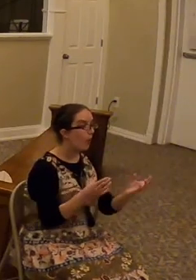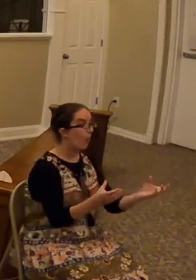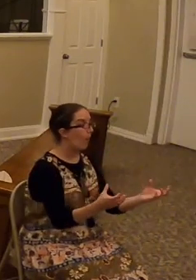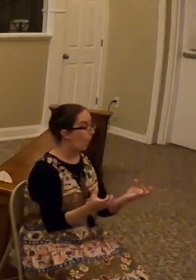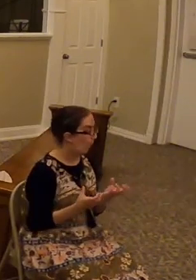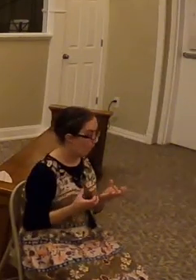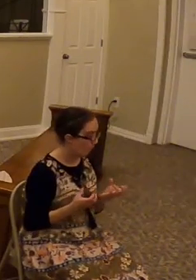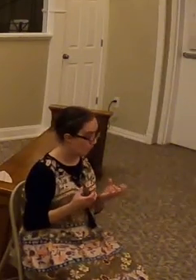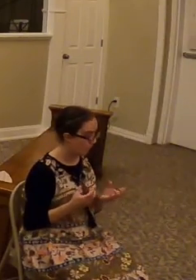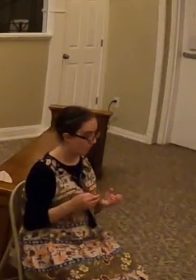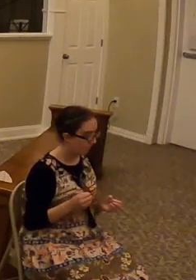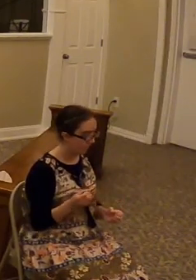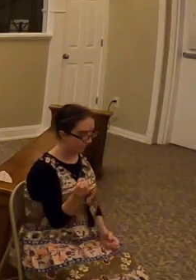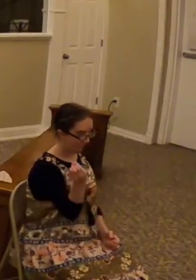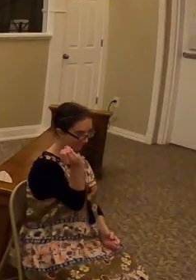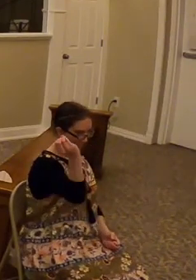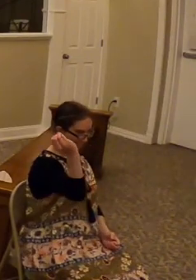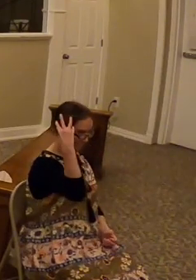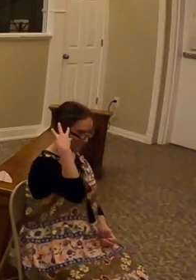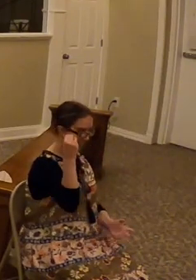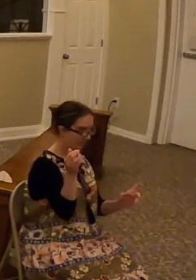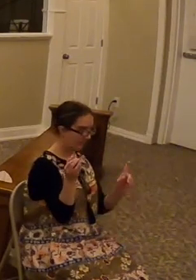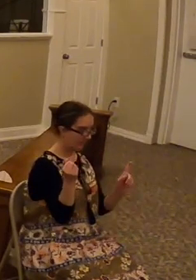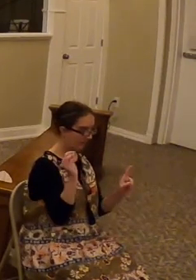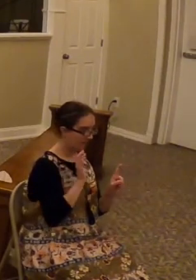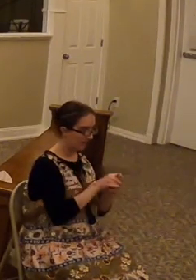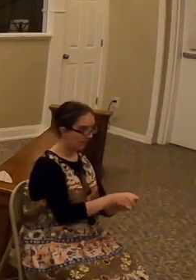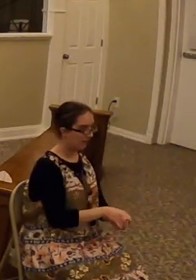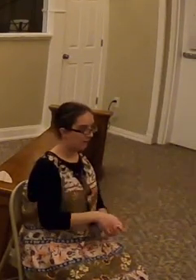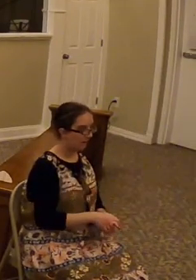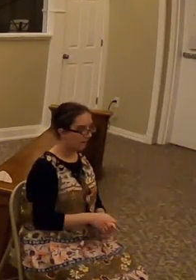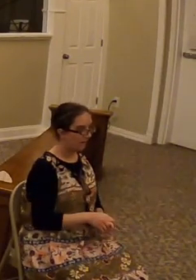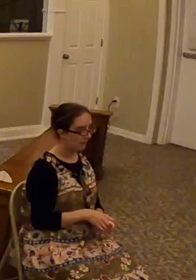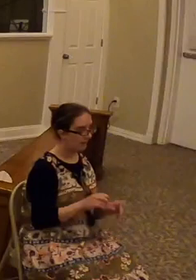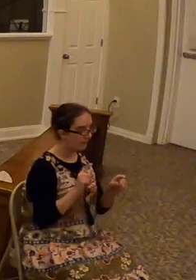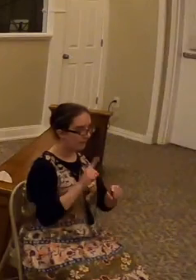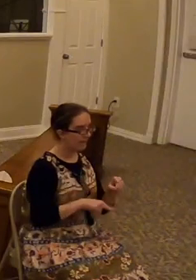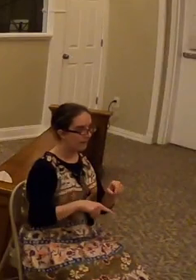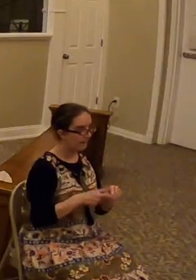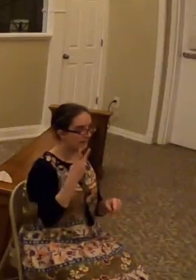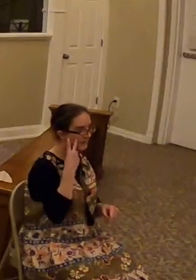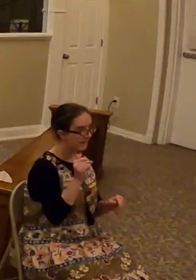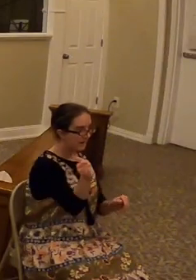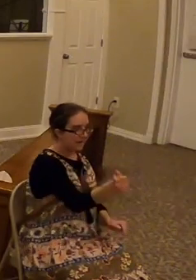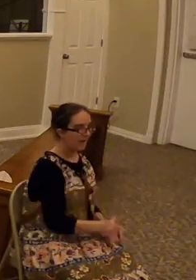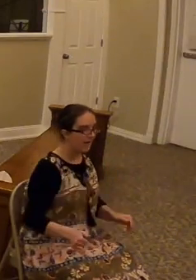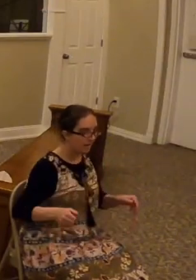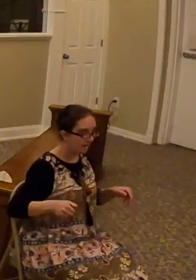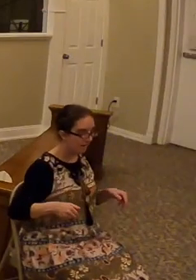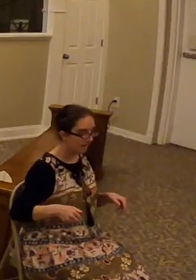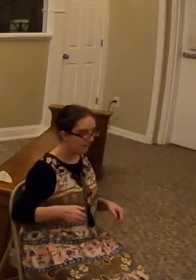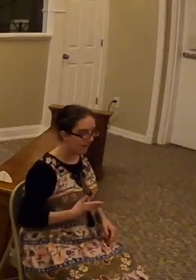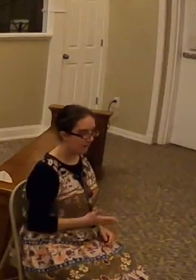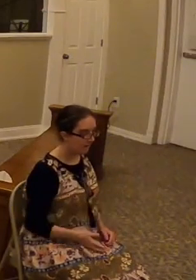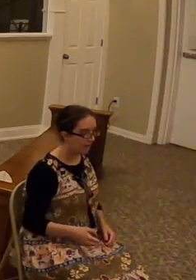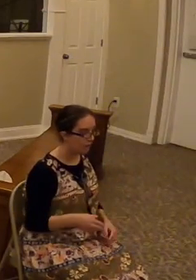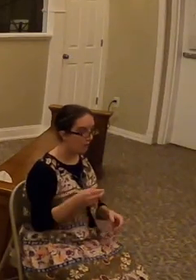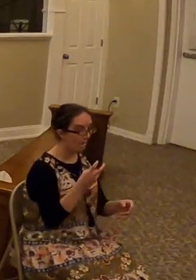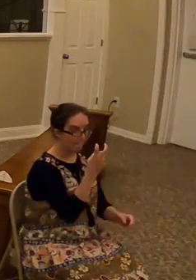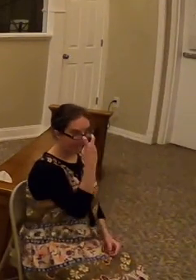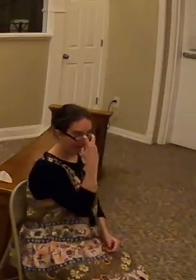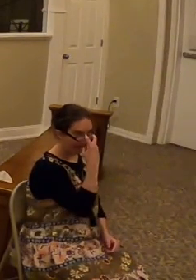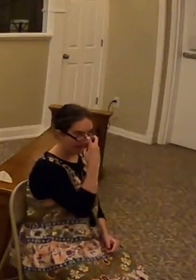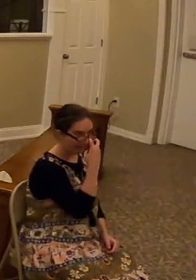of God. You know, all of a sudden this blinding light hits you and knocks you off your feet and you can't see nothing. You're instantly